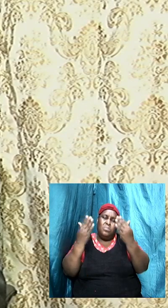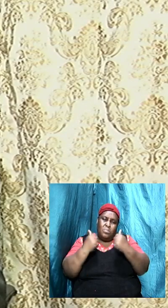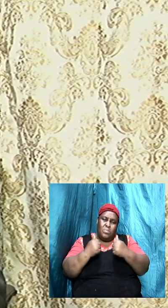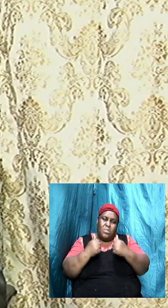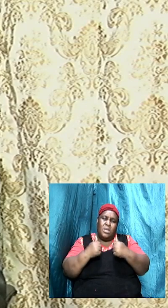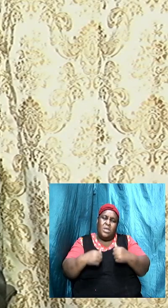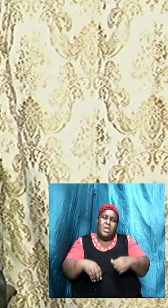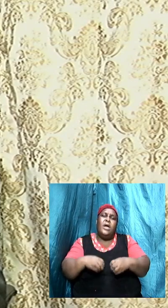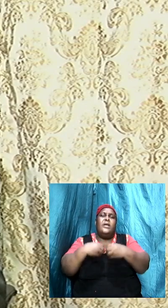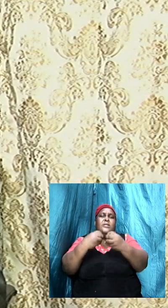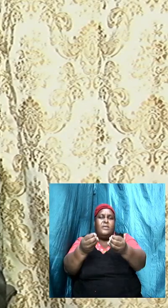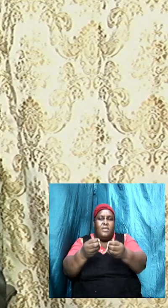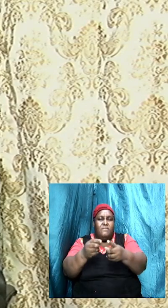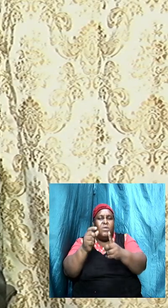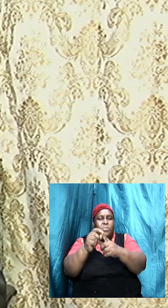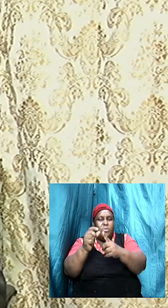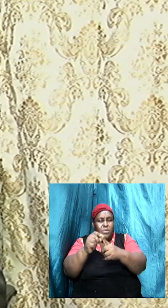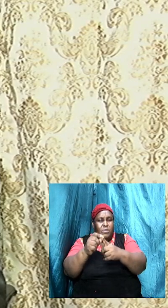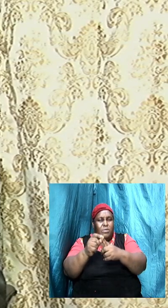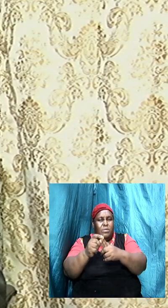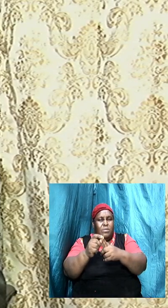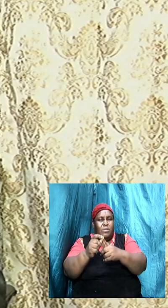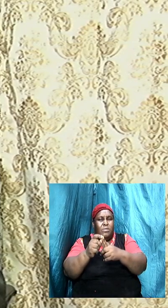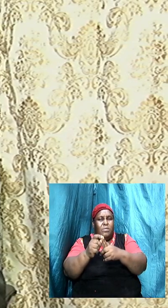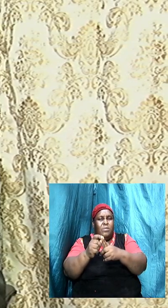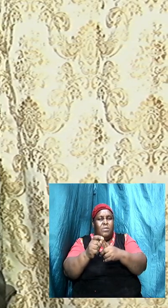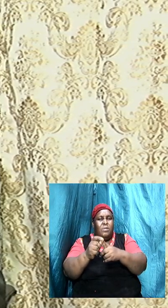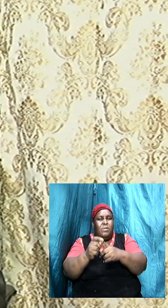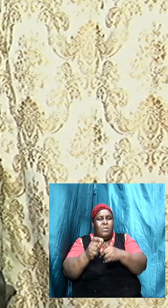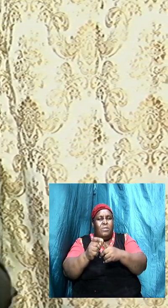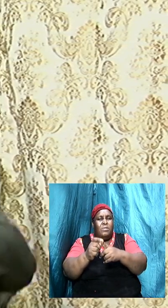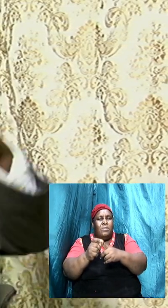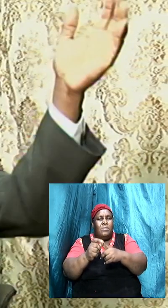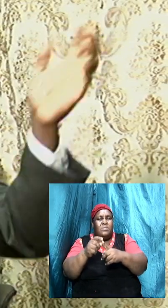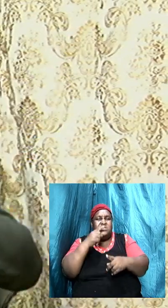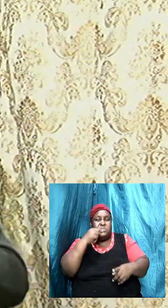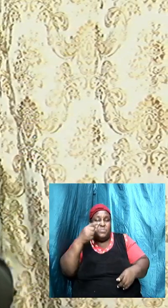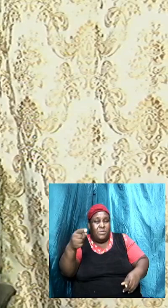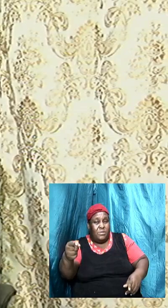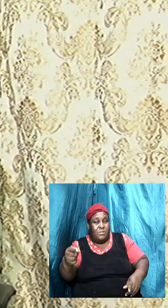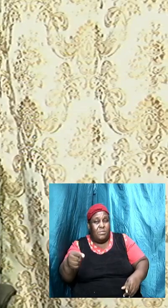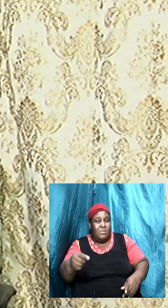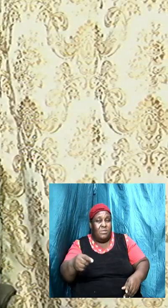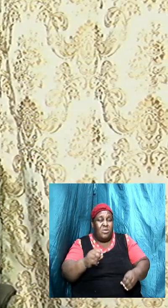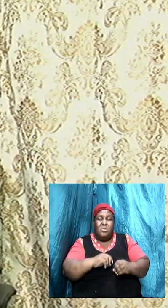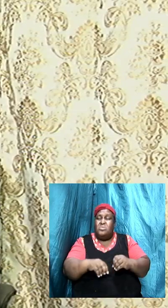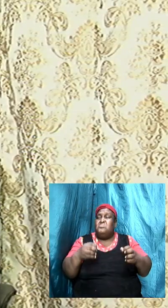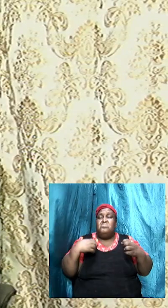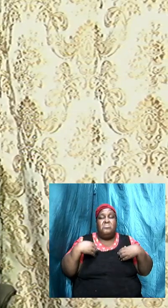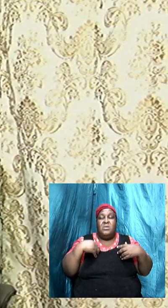and give a word as exhortation. I don't have to go listen to any big preacher.